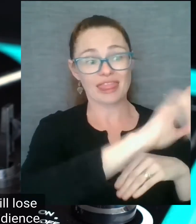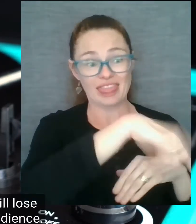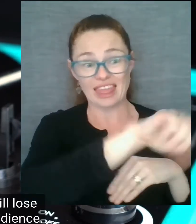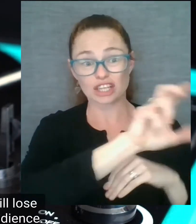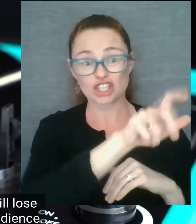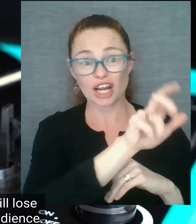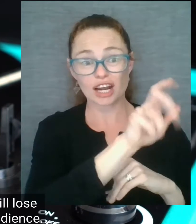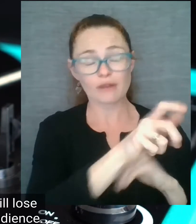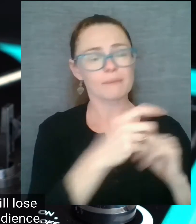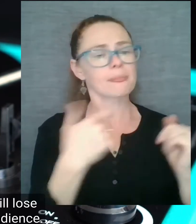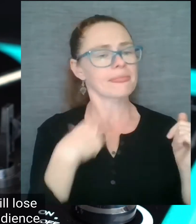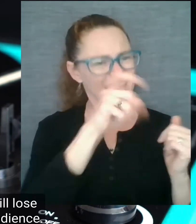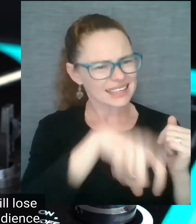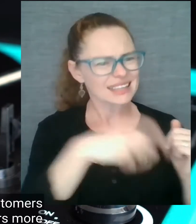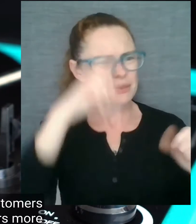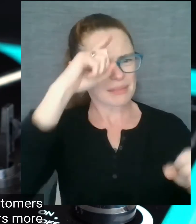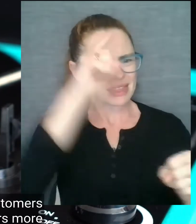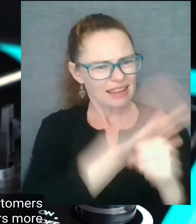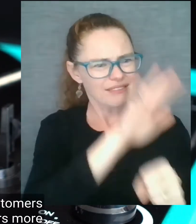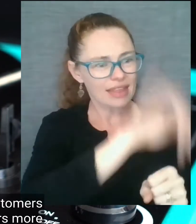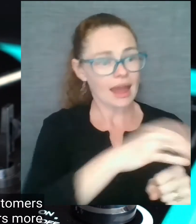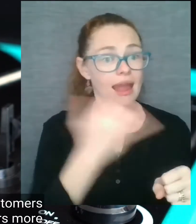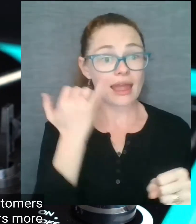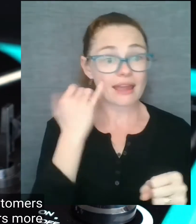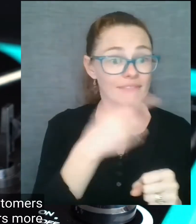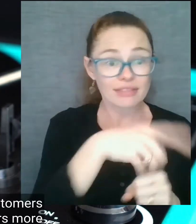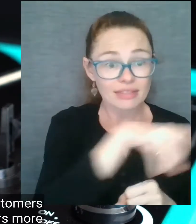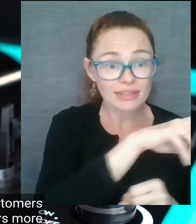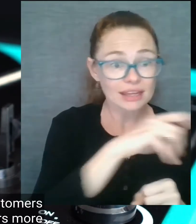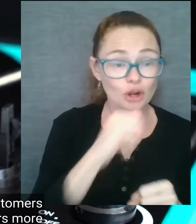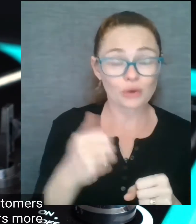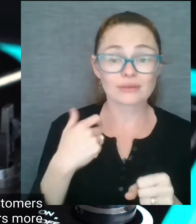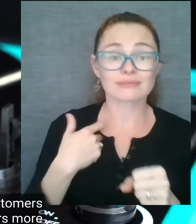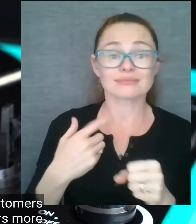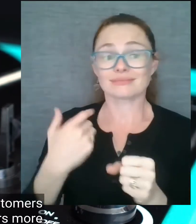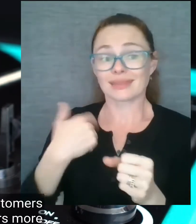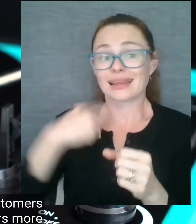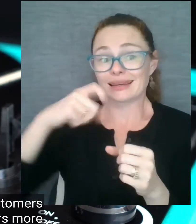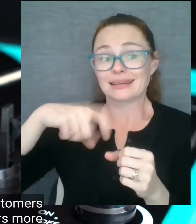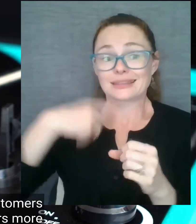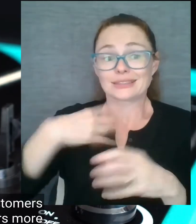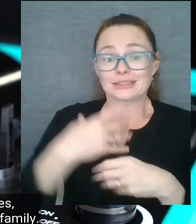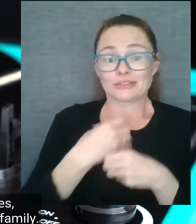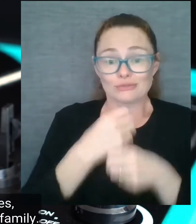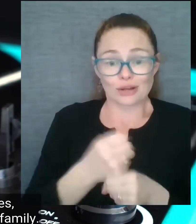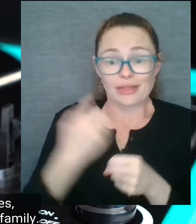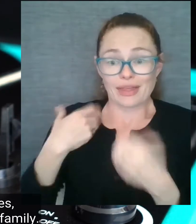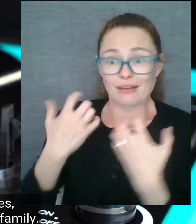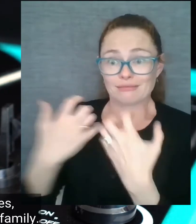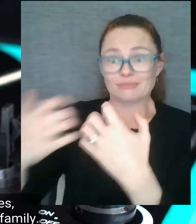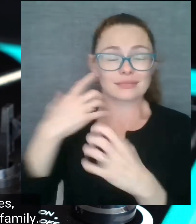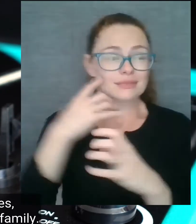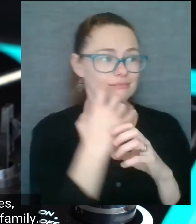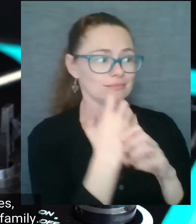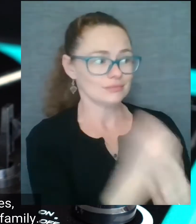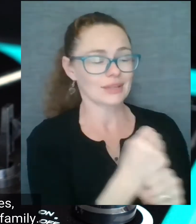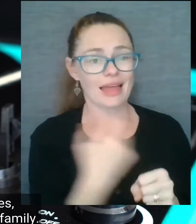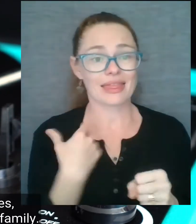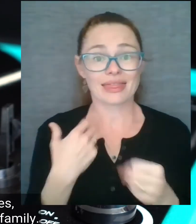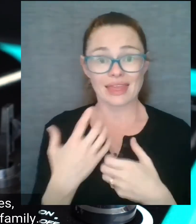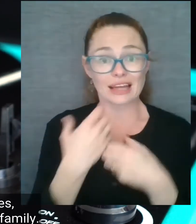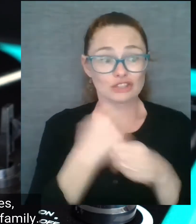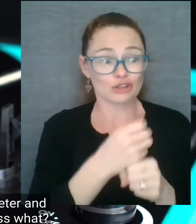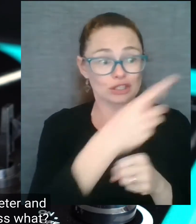they will lose support of their audience. In fact, 92% of customers trust these creators more than celebrities, friends, and